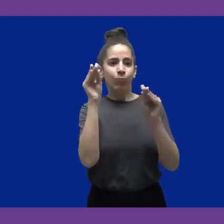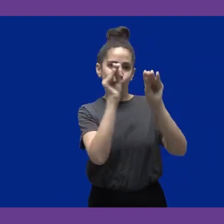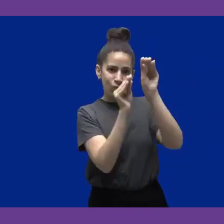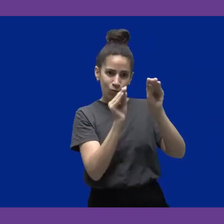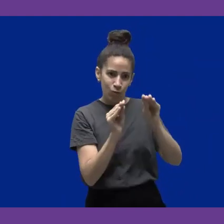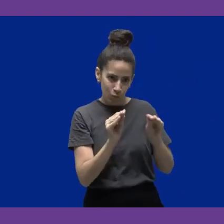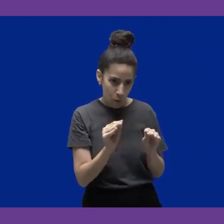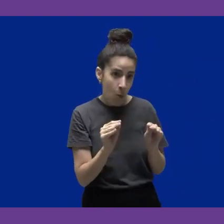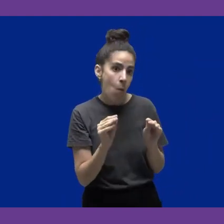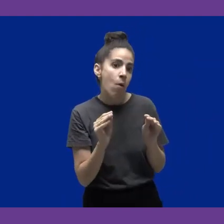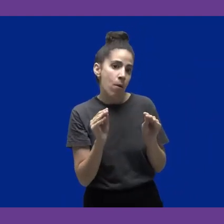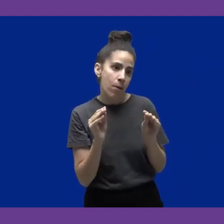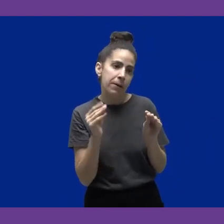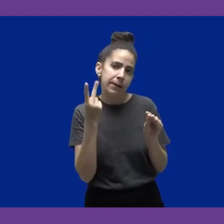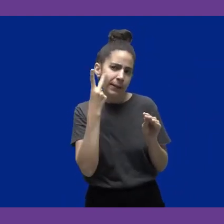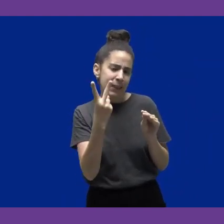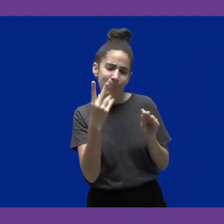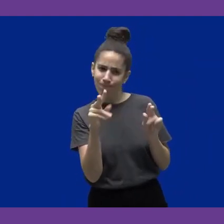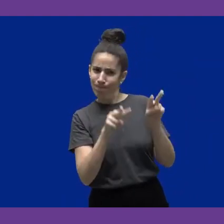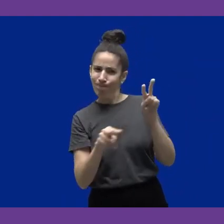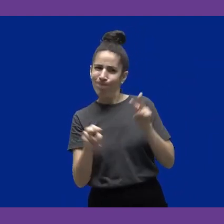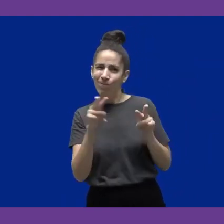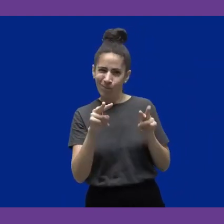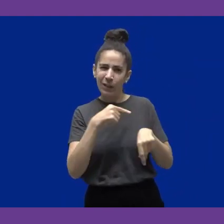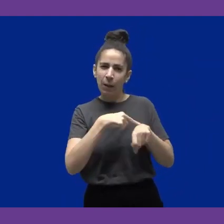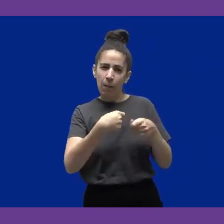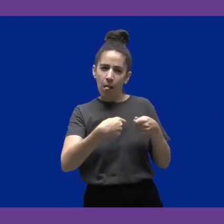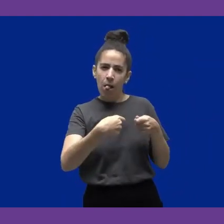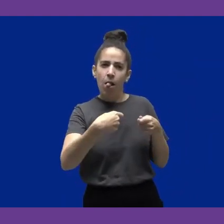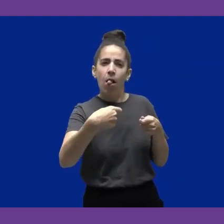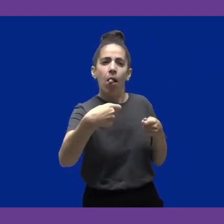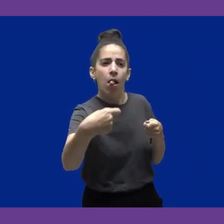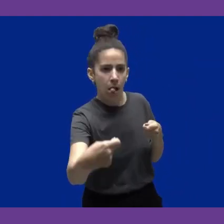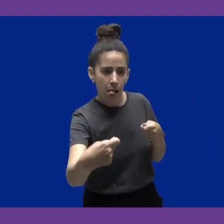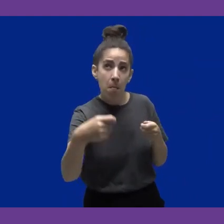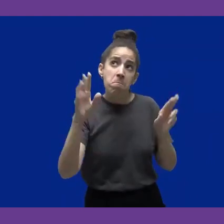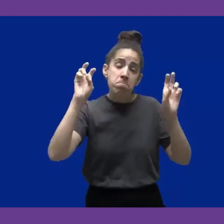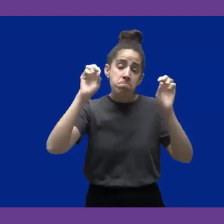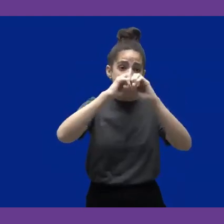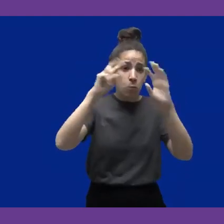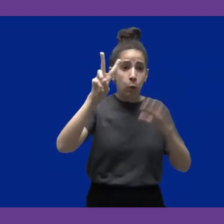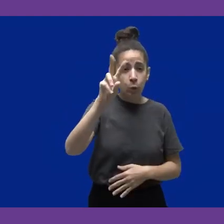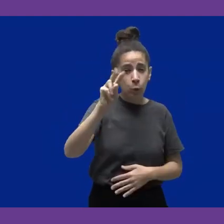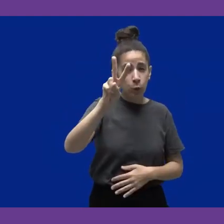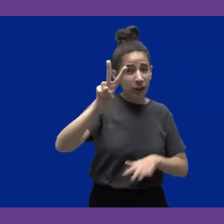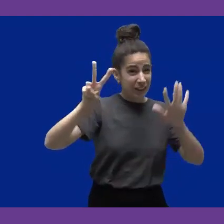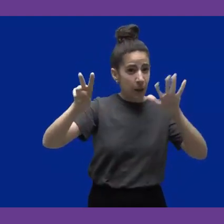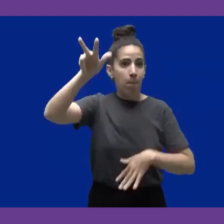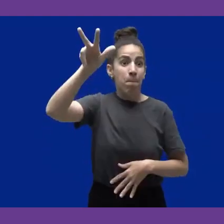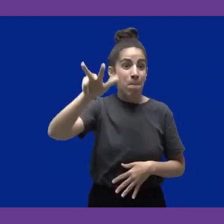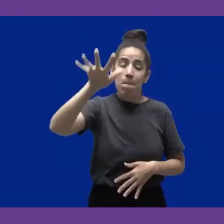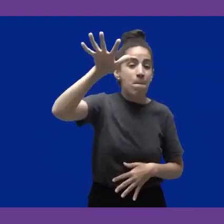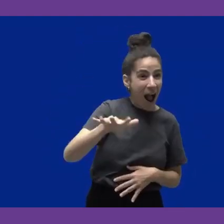similar situation is around the document on accessibility of support services for products and services. Those